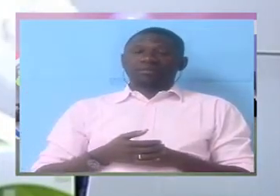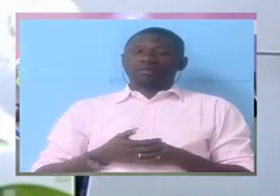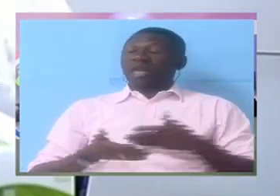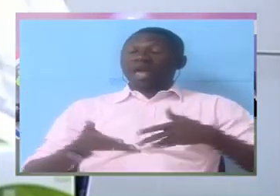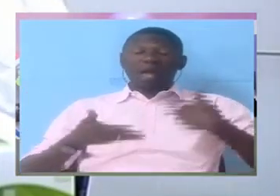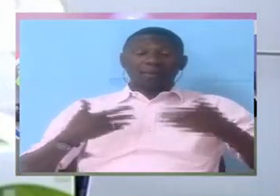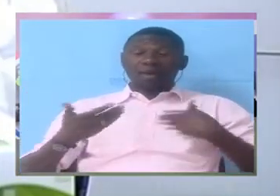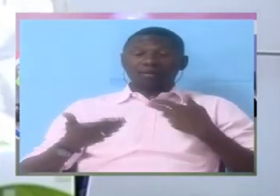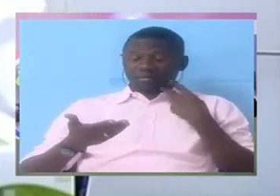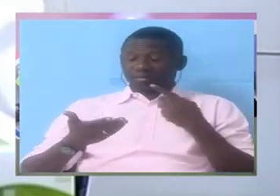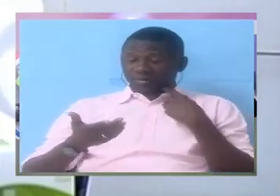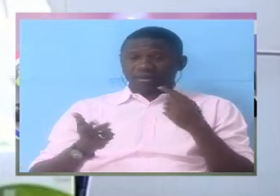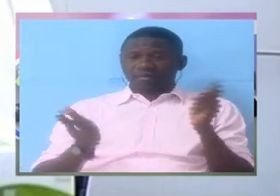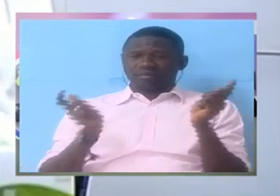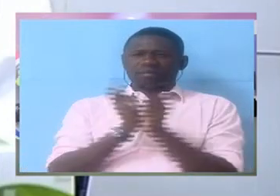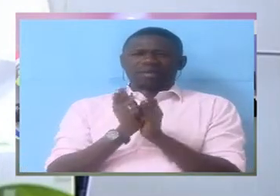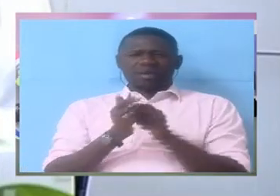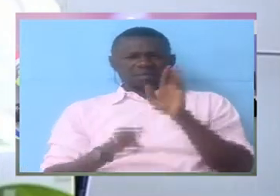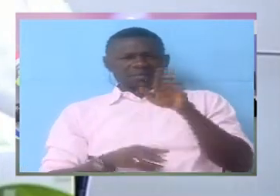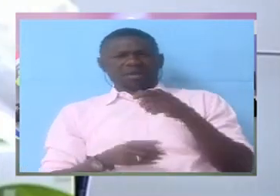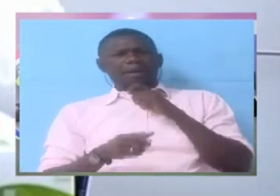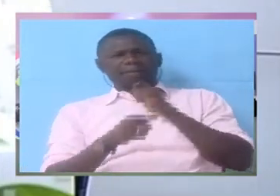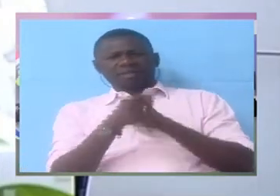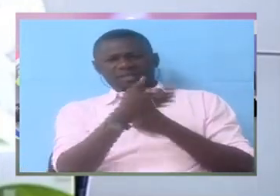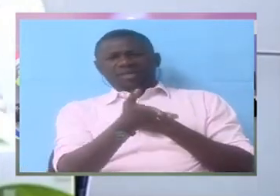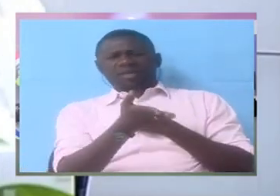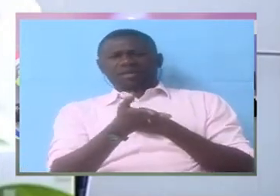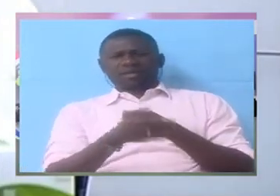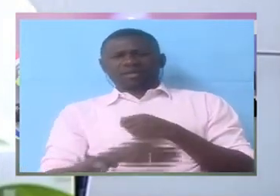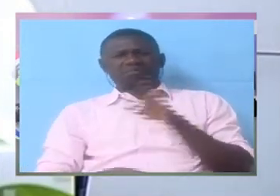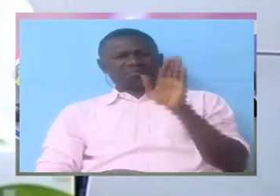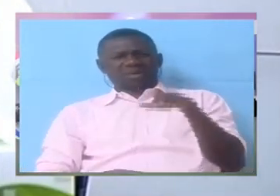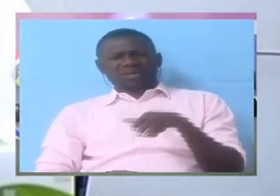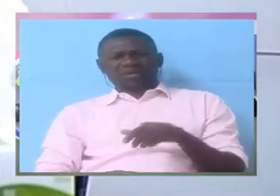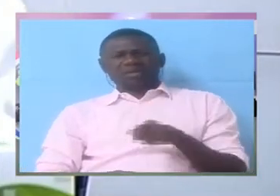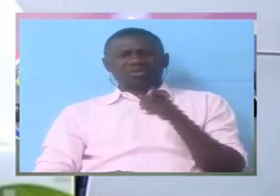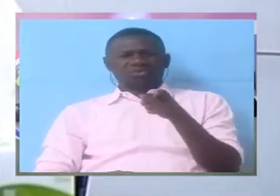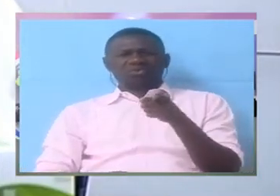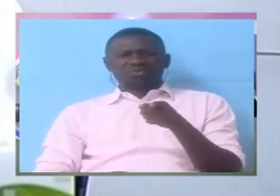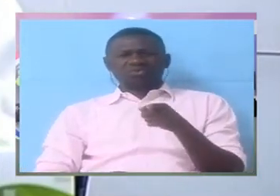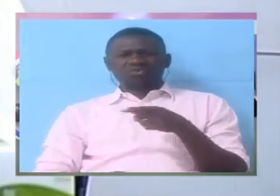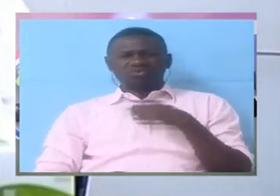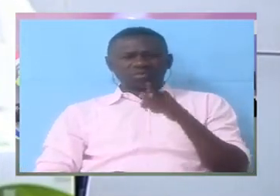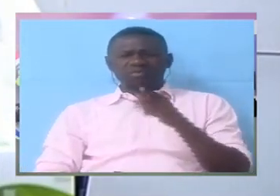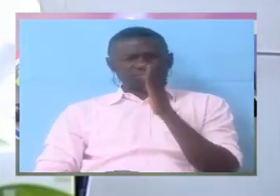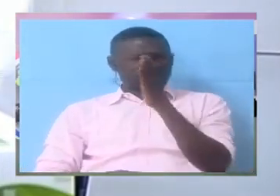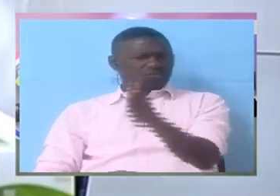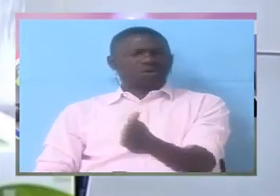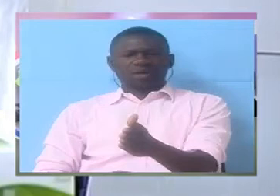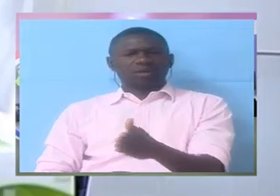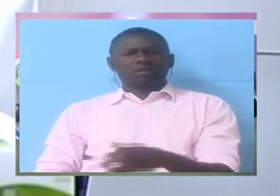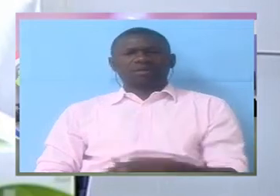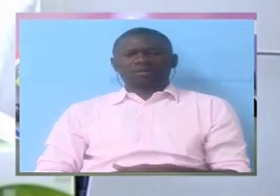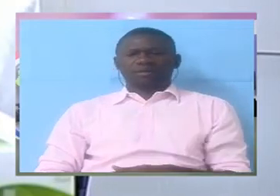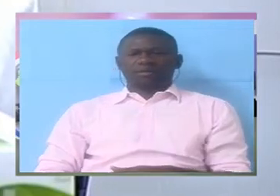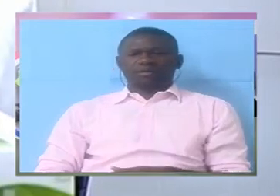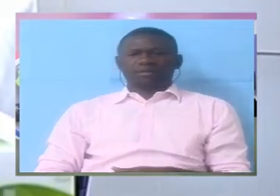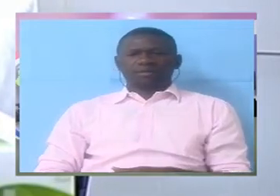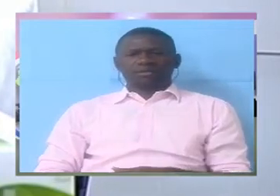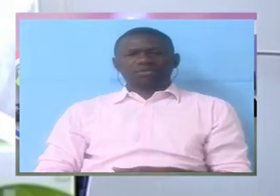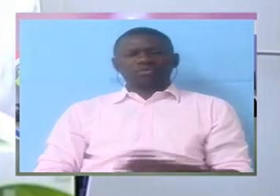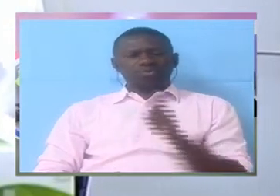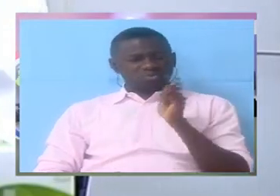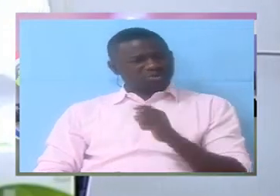bituma ba sewaring. I found him there. I told him, you should be neutral.